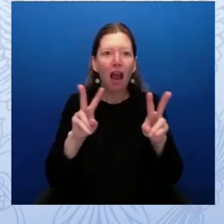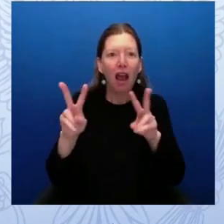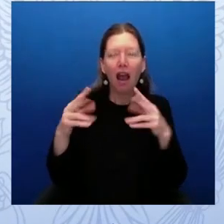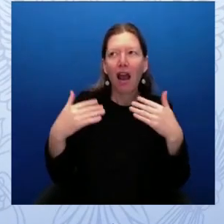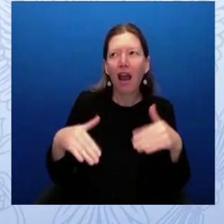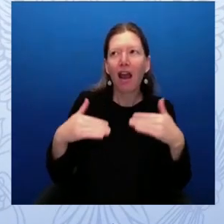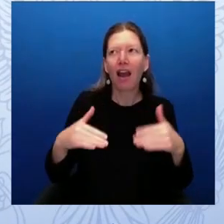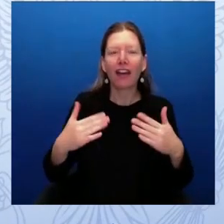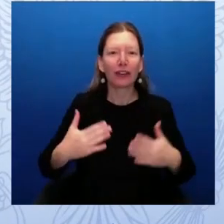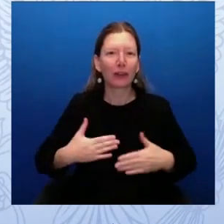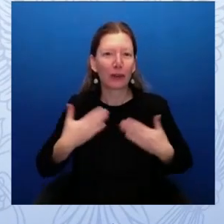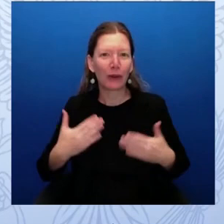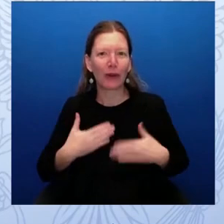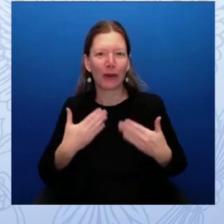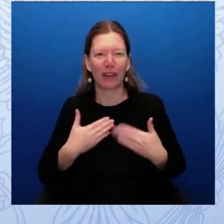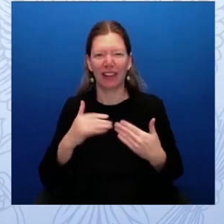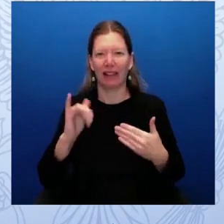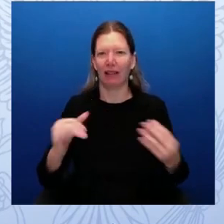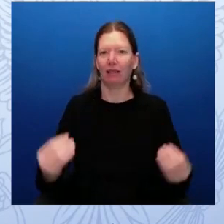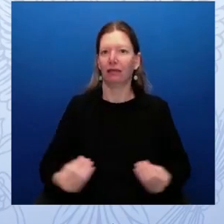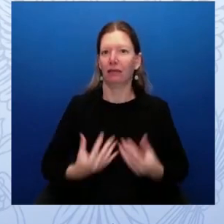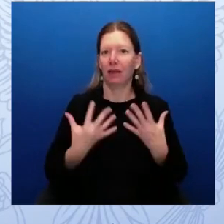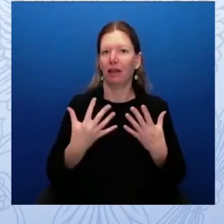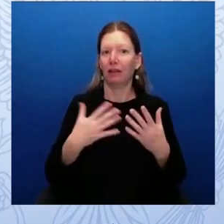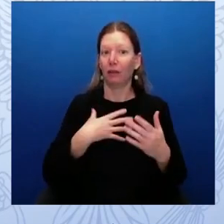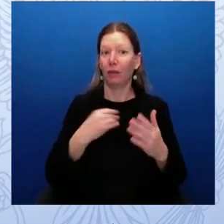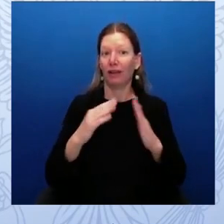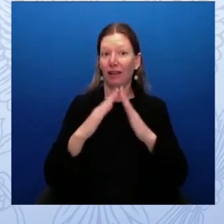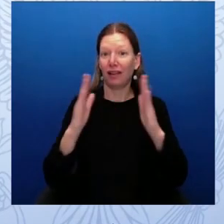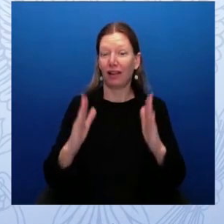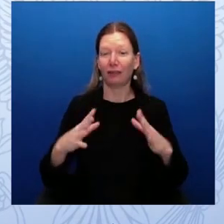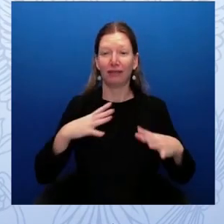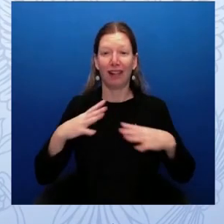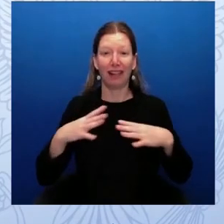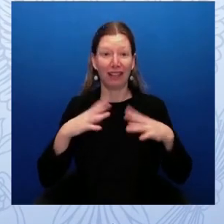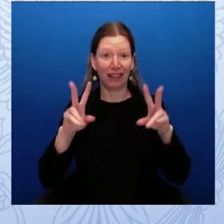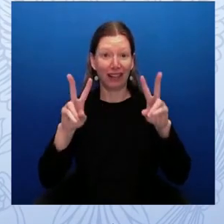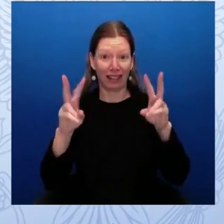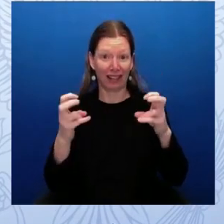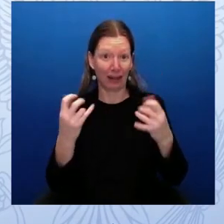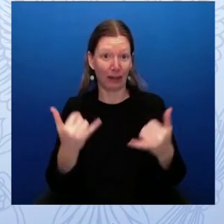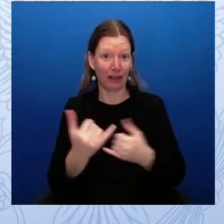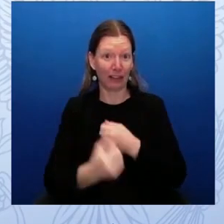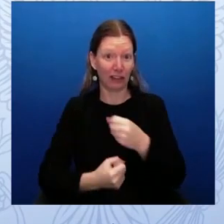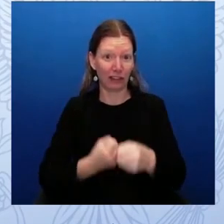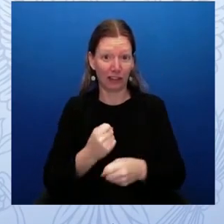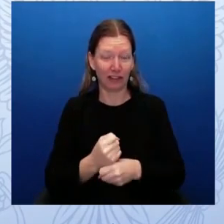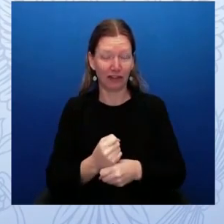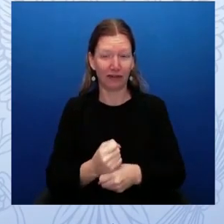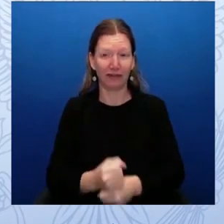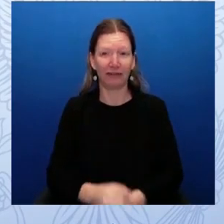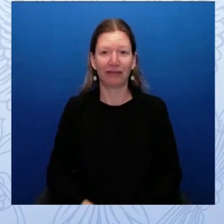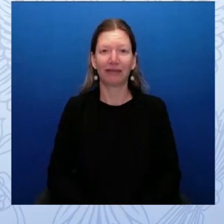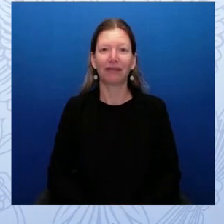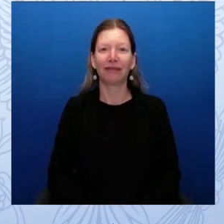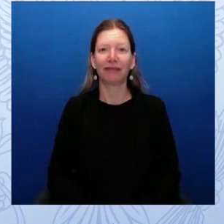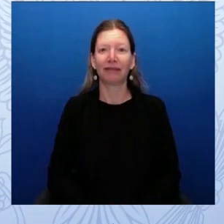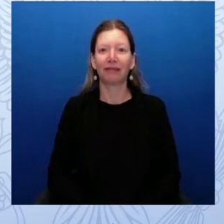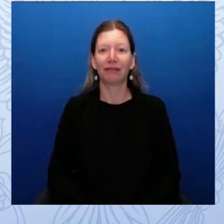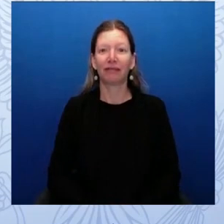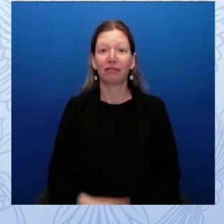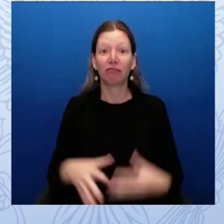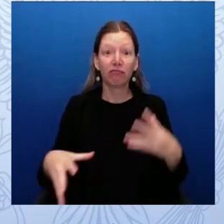House holiday theme this year. What's more magical and wonderful